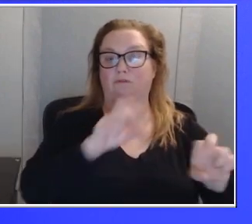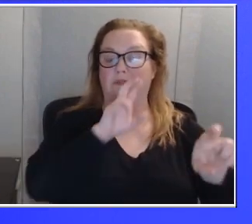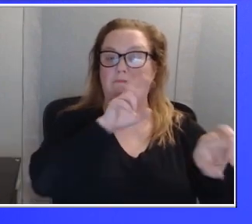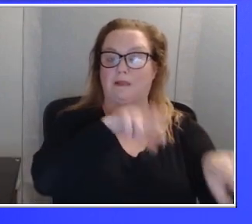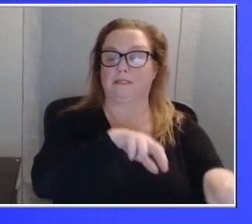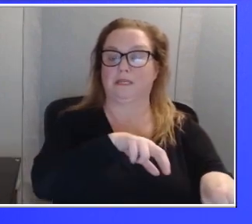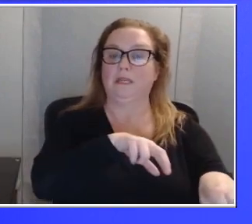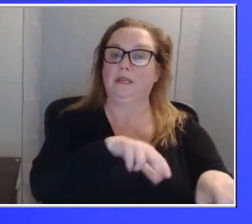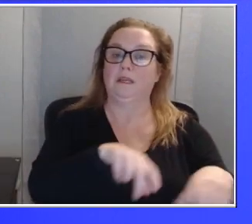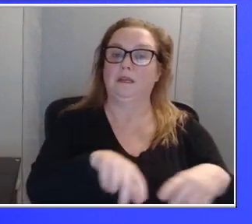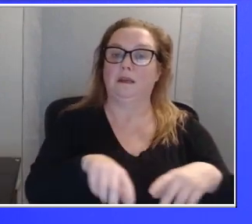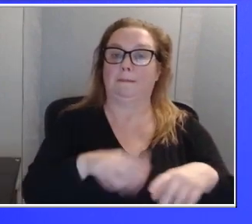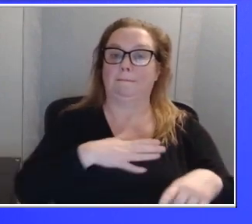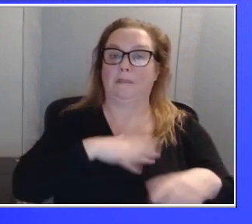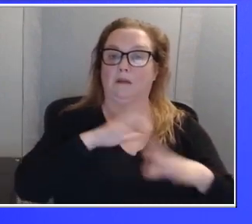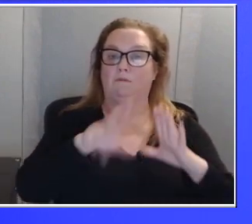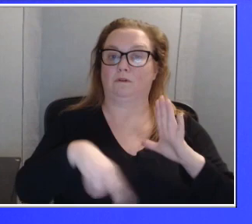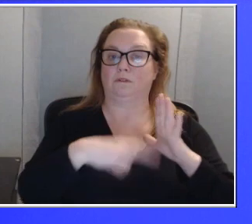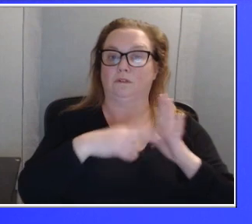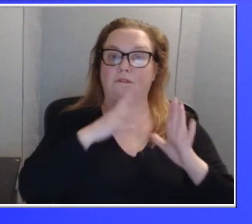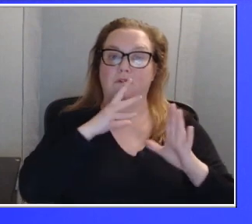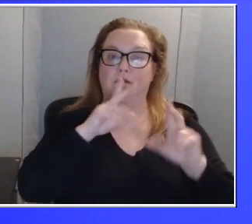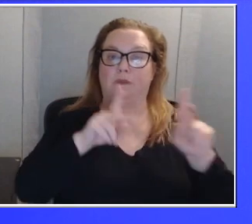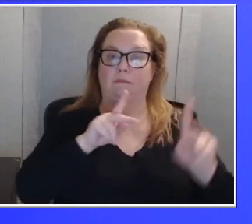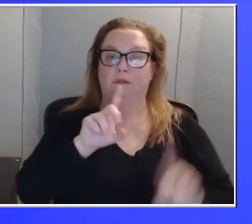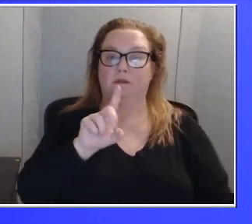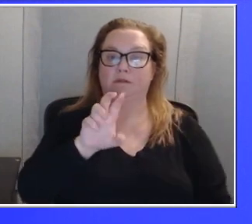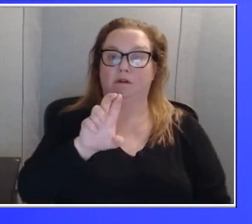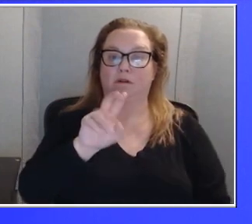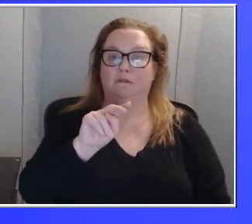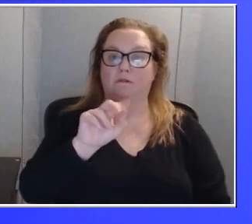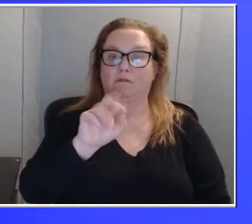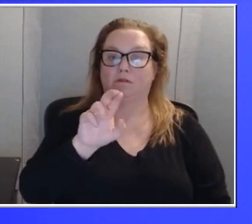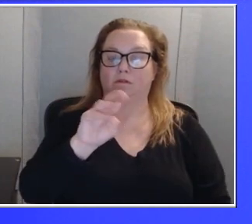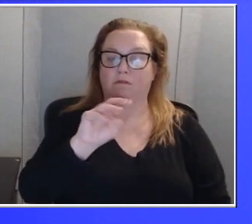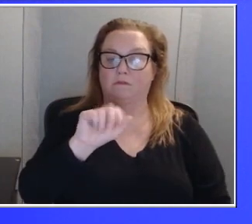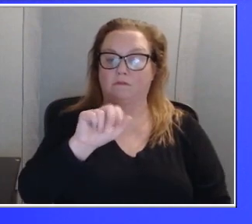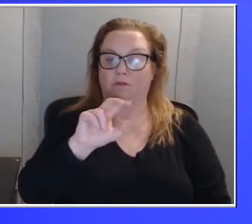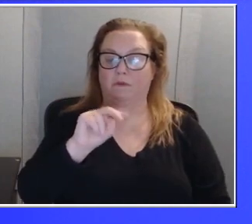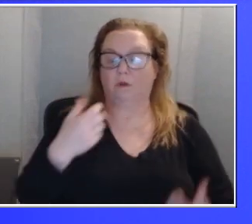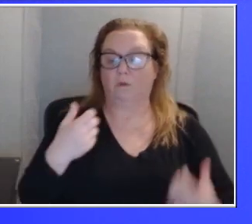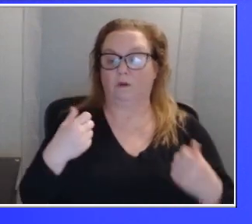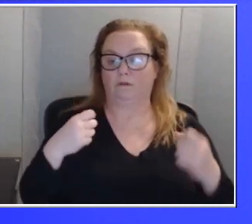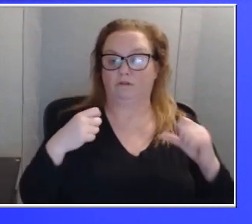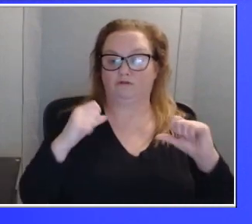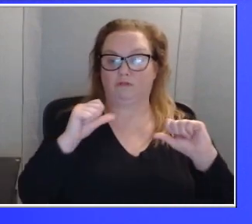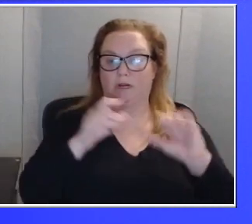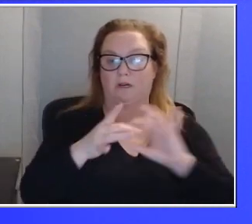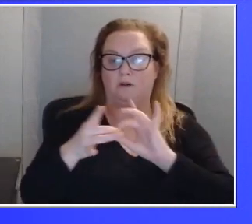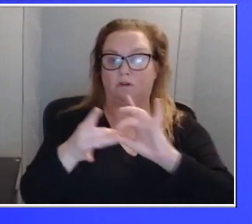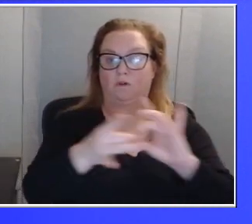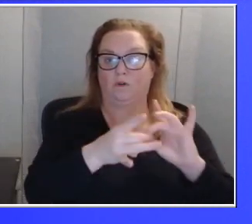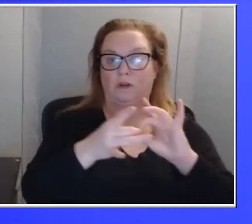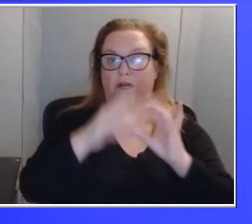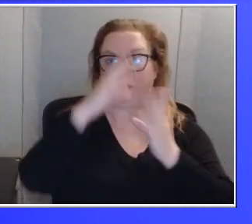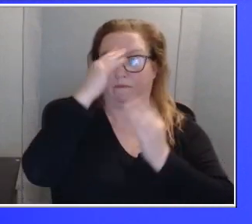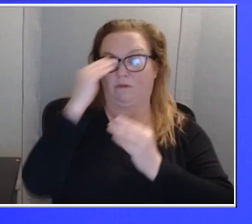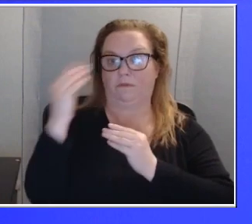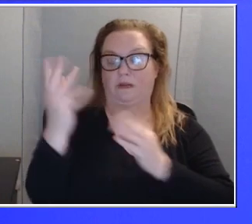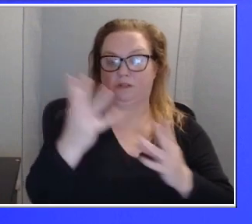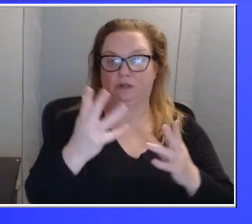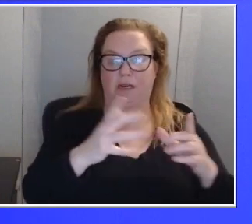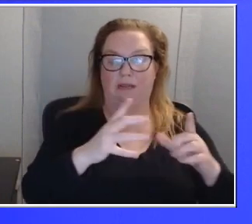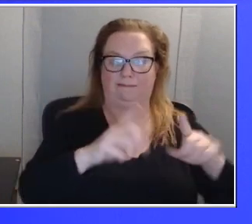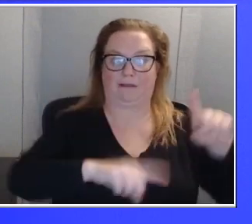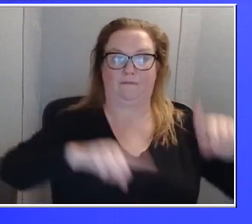think one of my roles was to actually talk to people like Dr. Norman. What we were trying to do was coordinate information at multiple levels